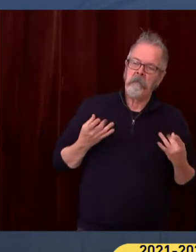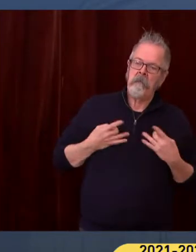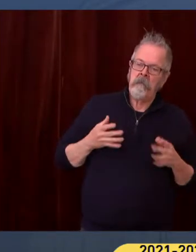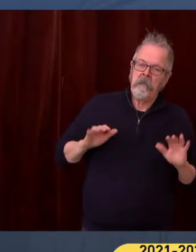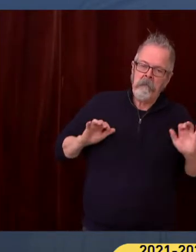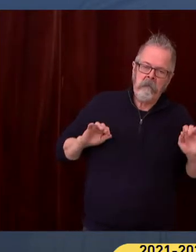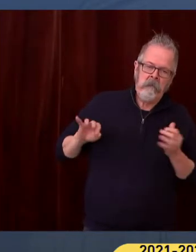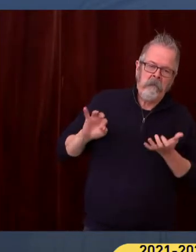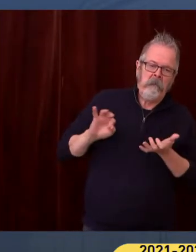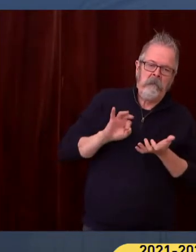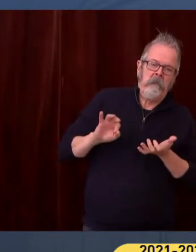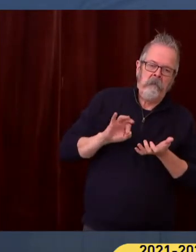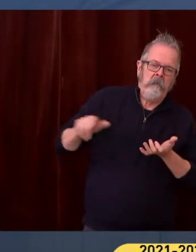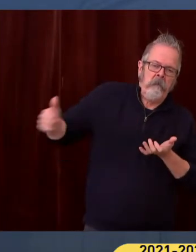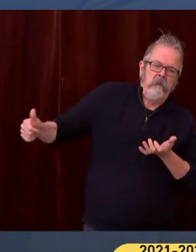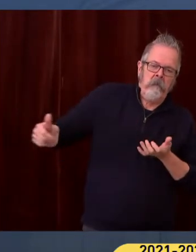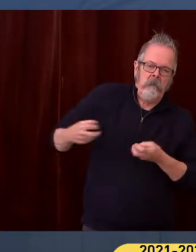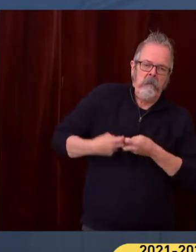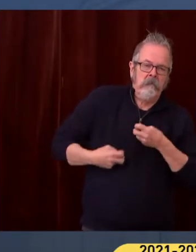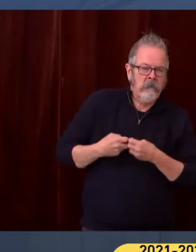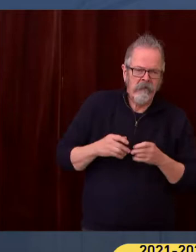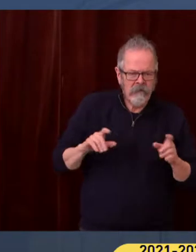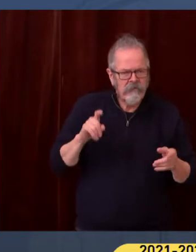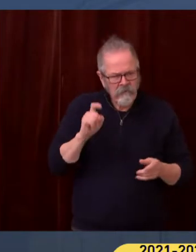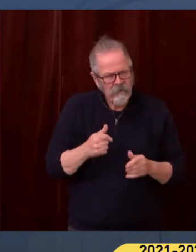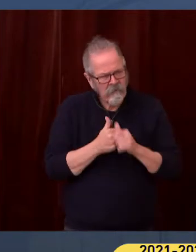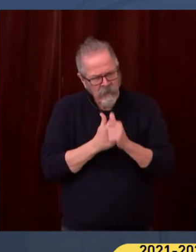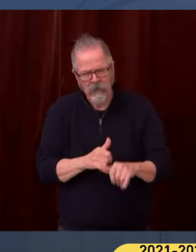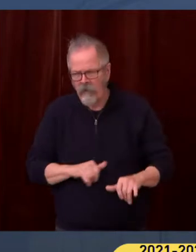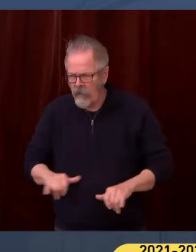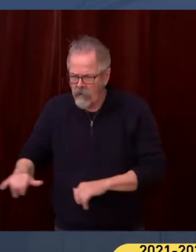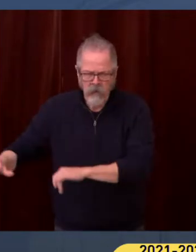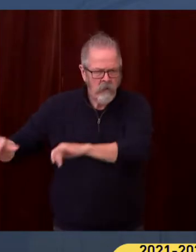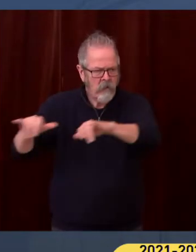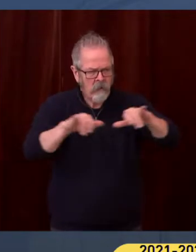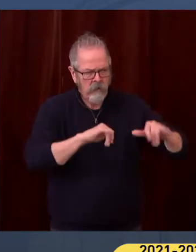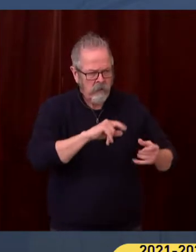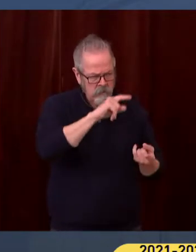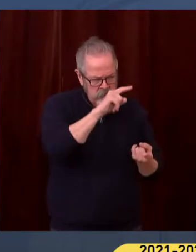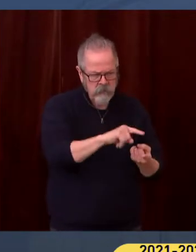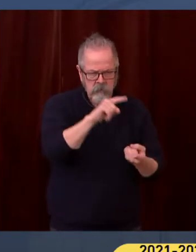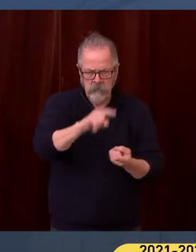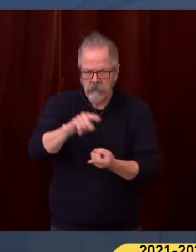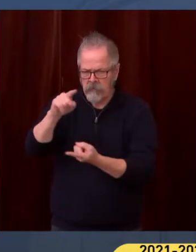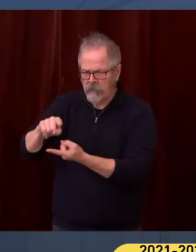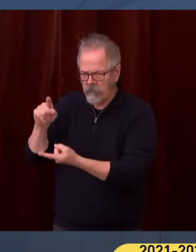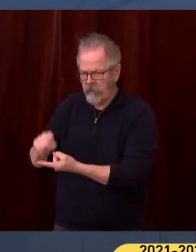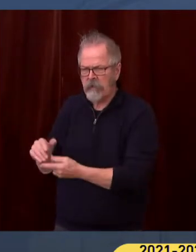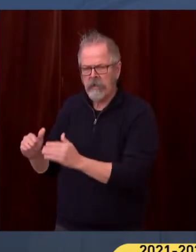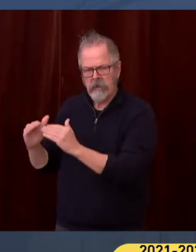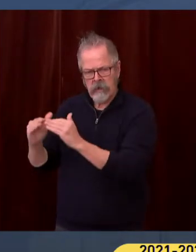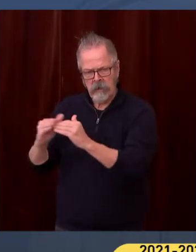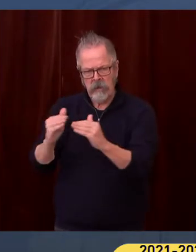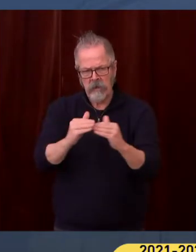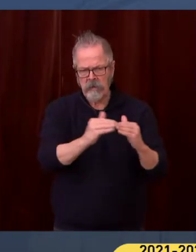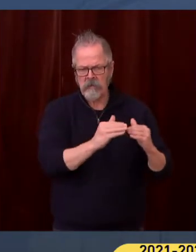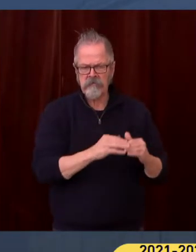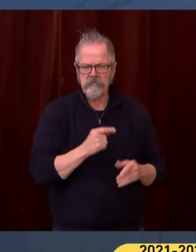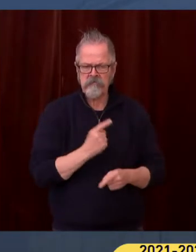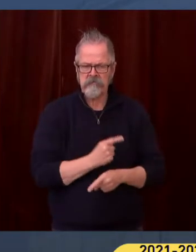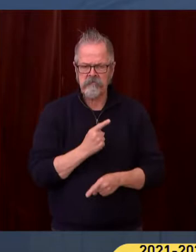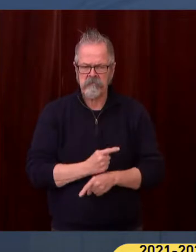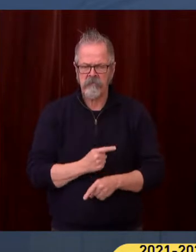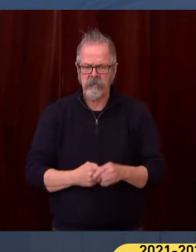that we want them to see. So our goal is a broader base so that everybody's contributing their fair share in a measured way. So that's